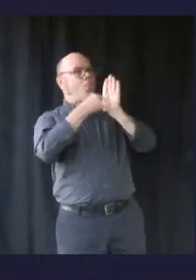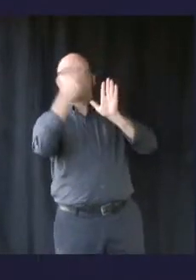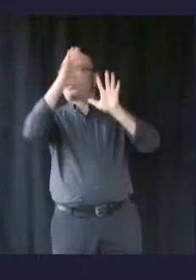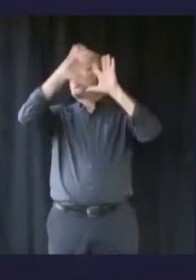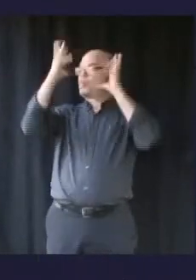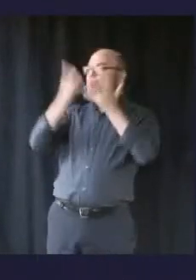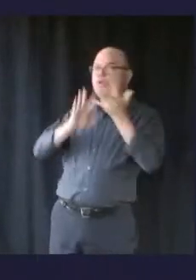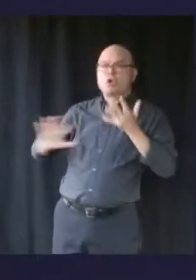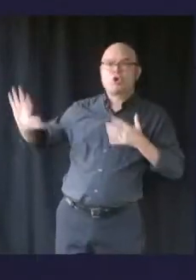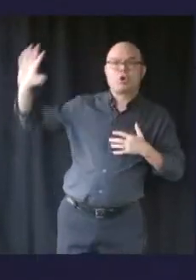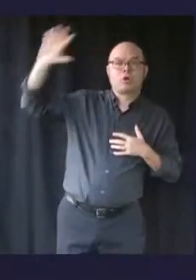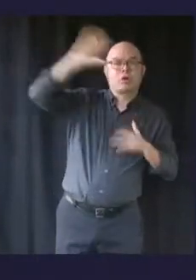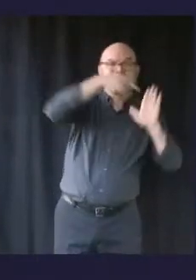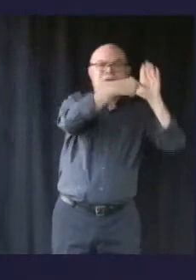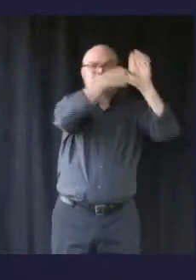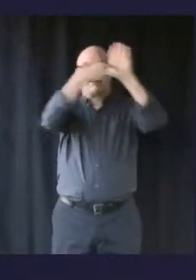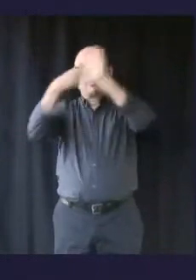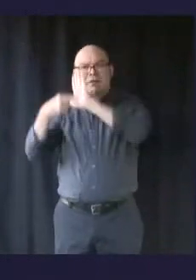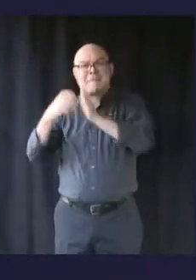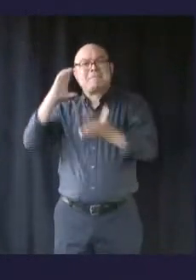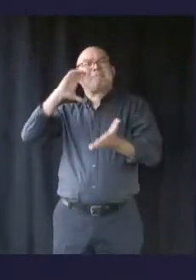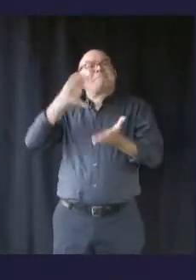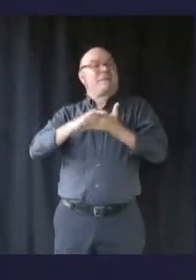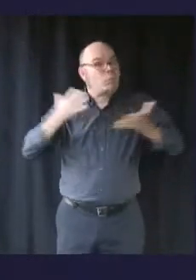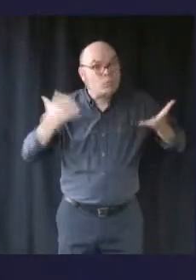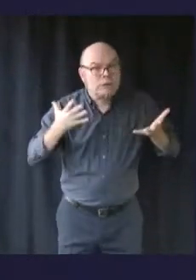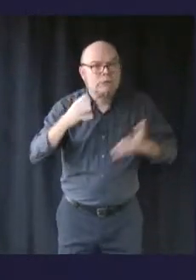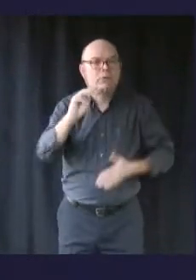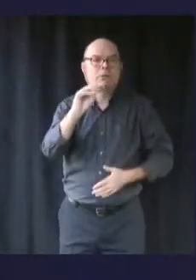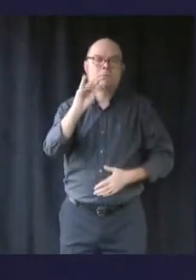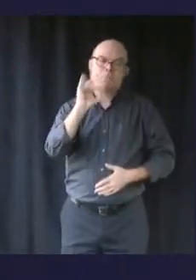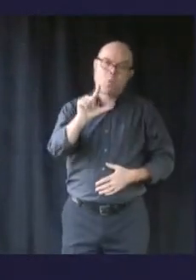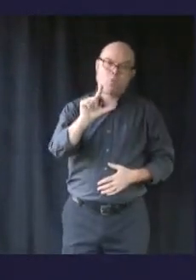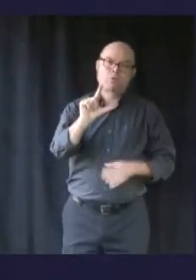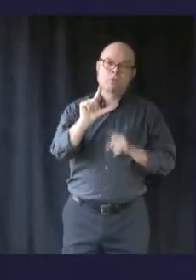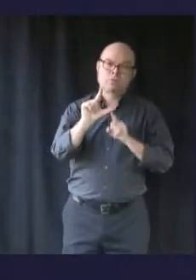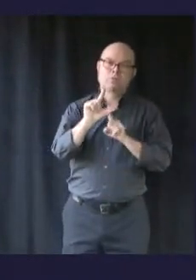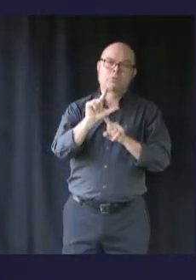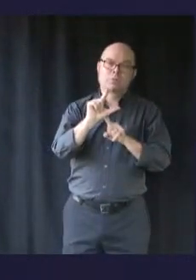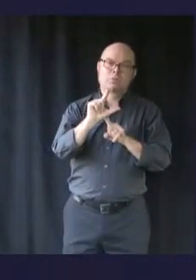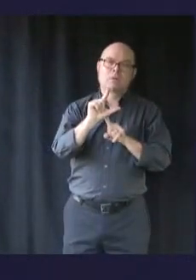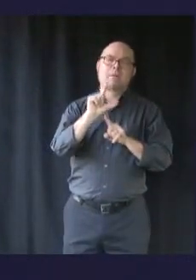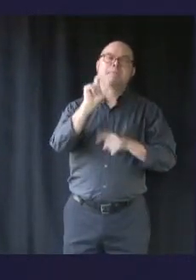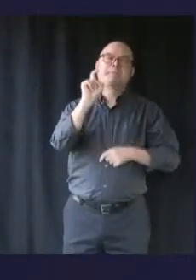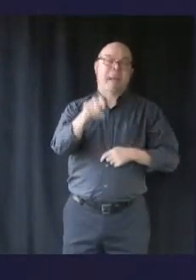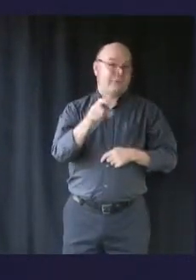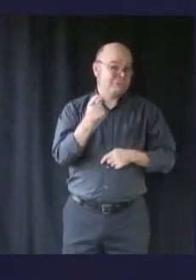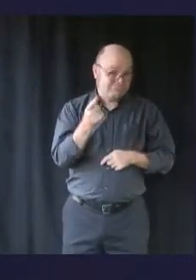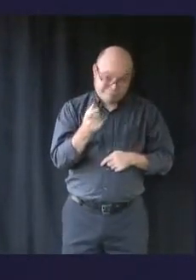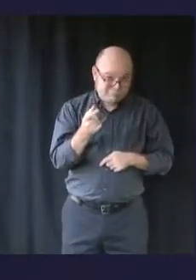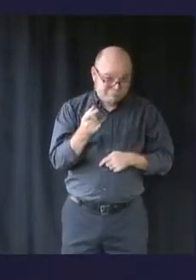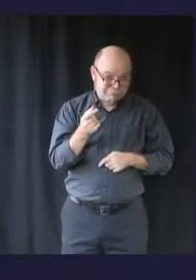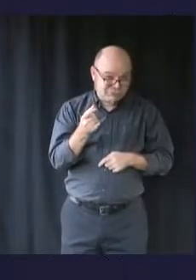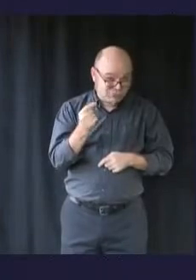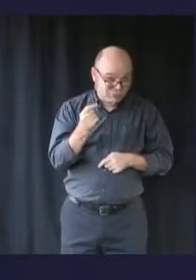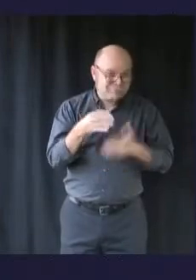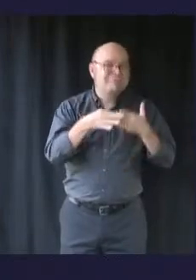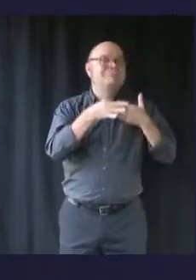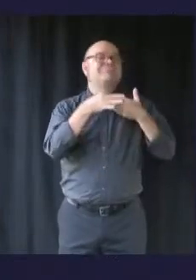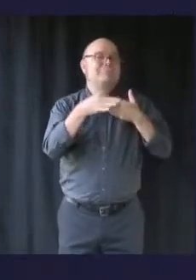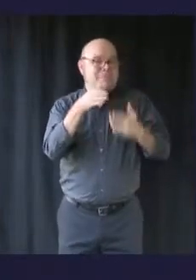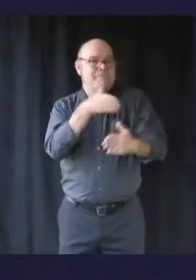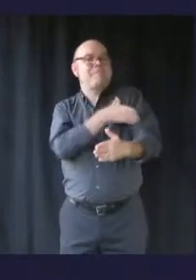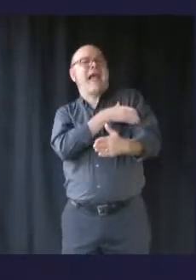To lead, as Chris has so often heard me say, with the power of our example, not the example of